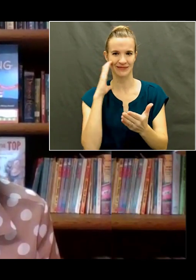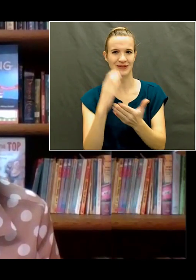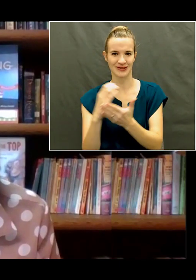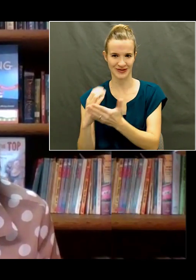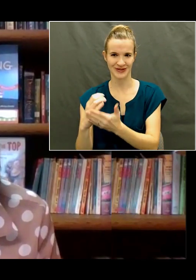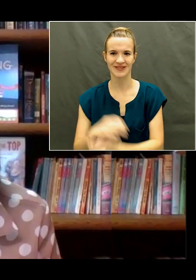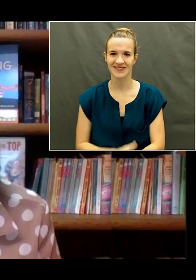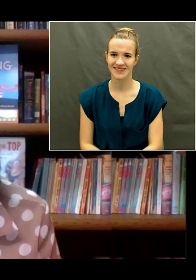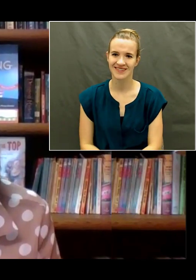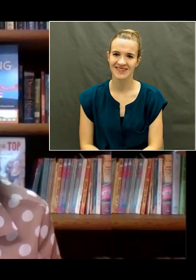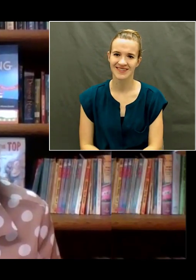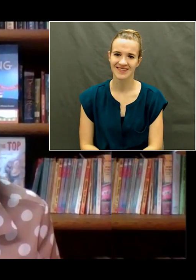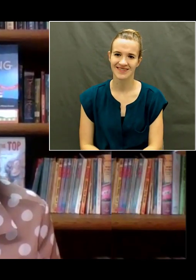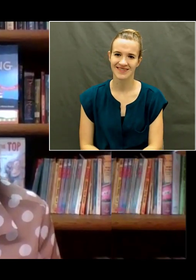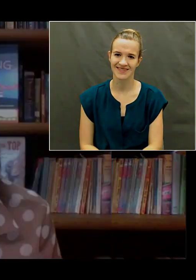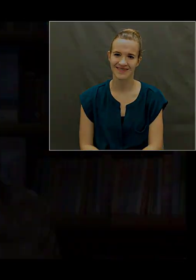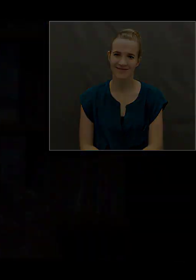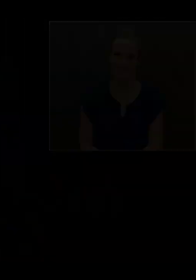easily.